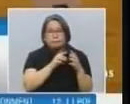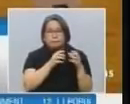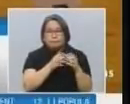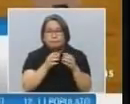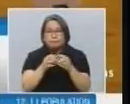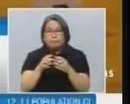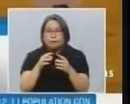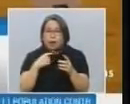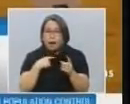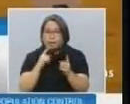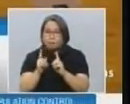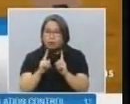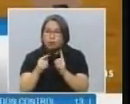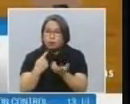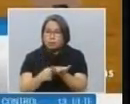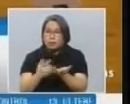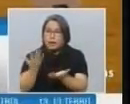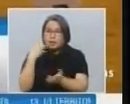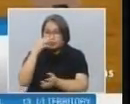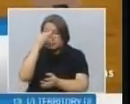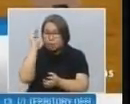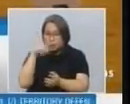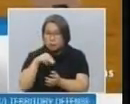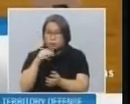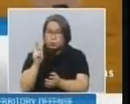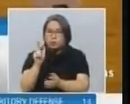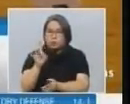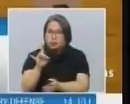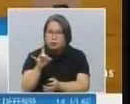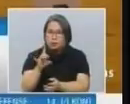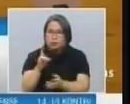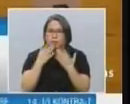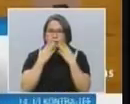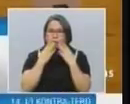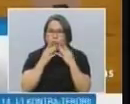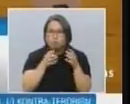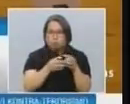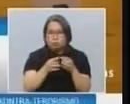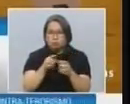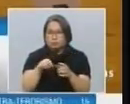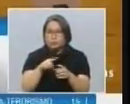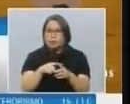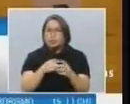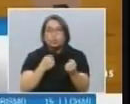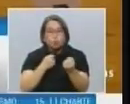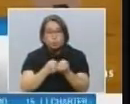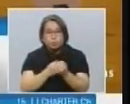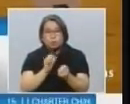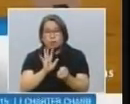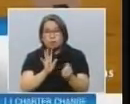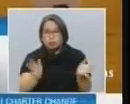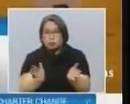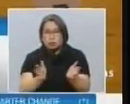last March 2018. Salamat po. And I support their push